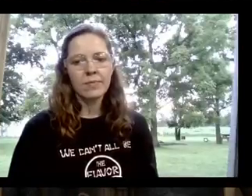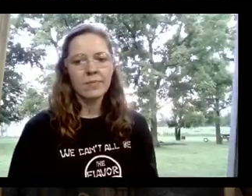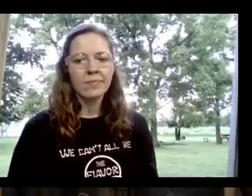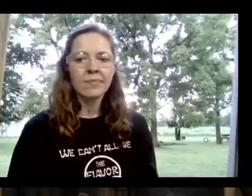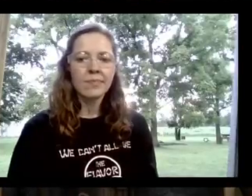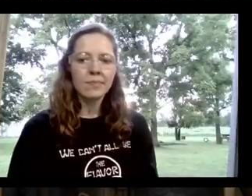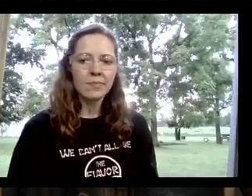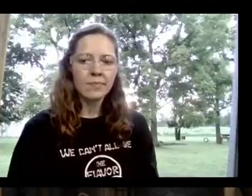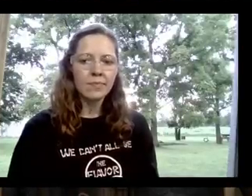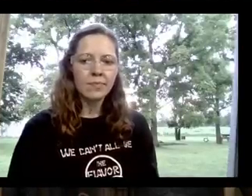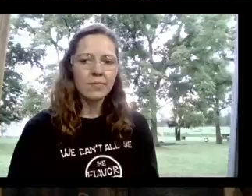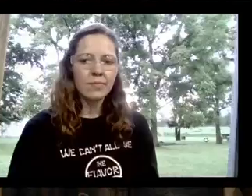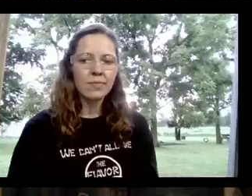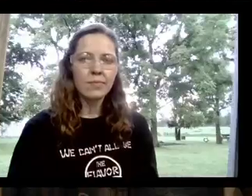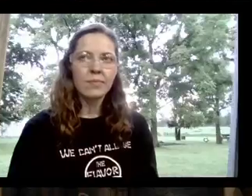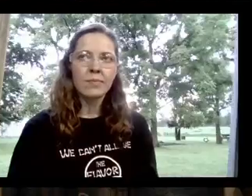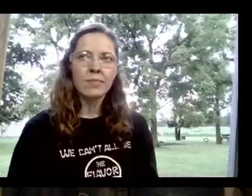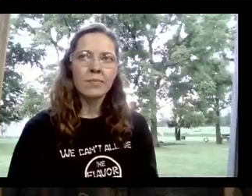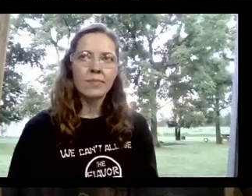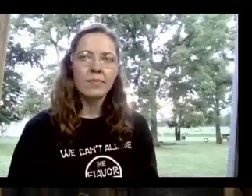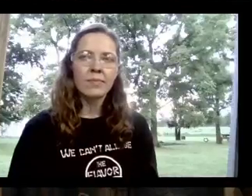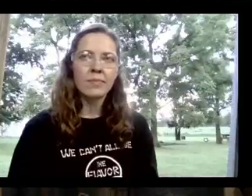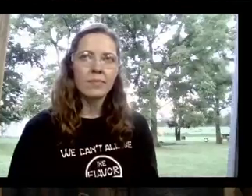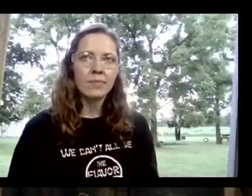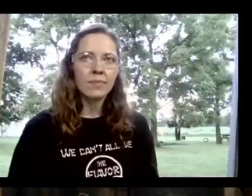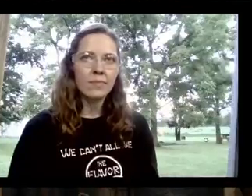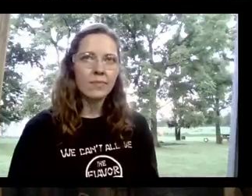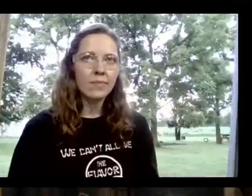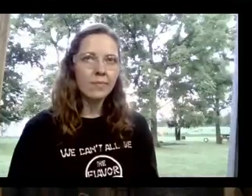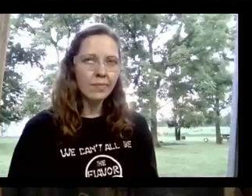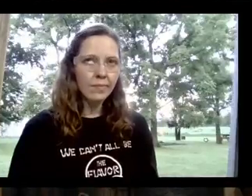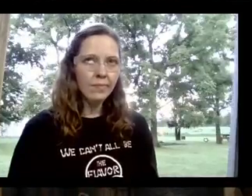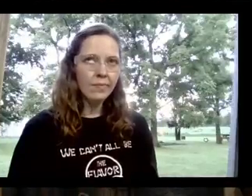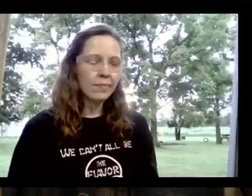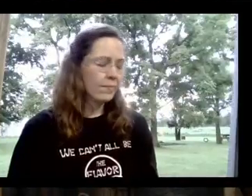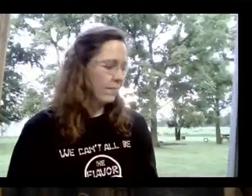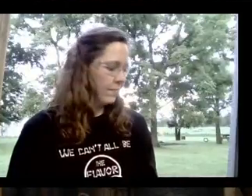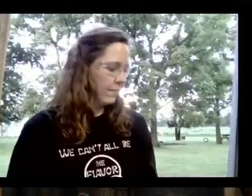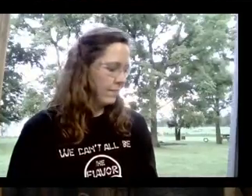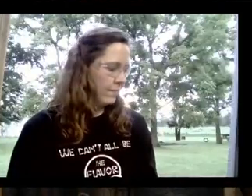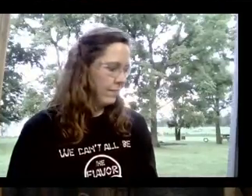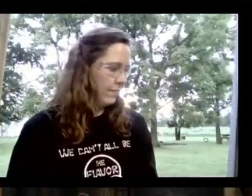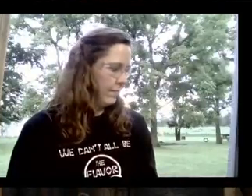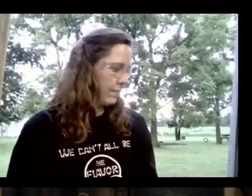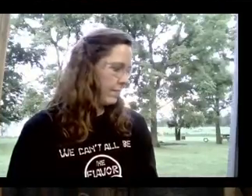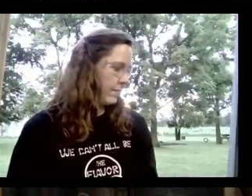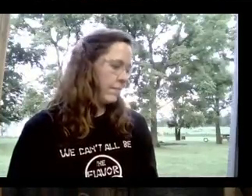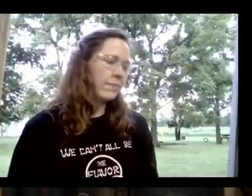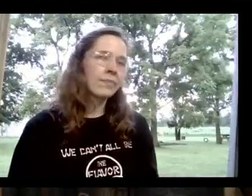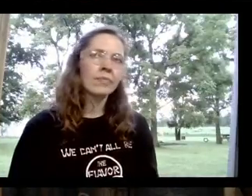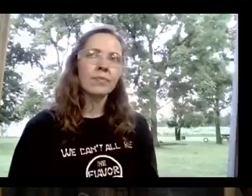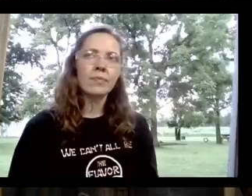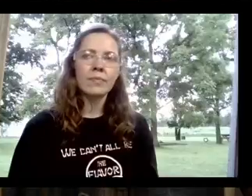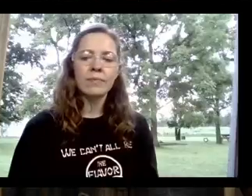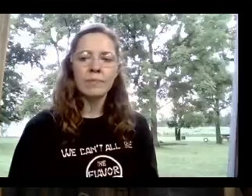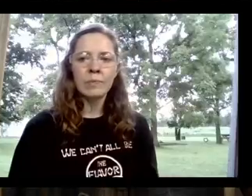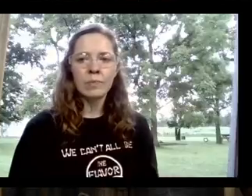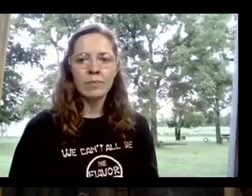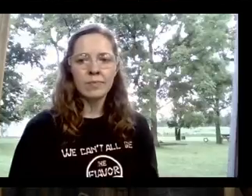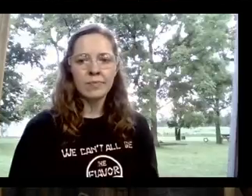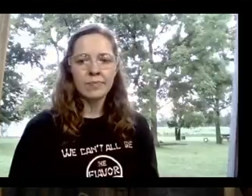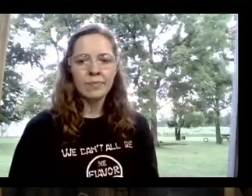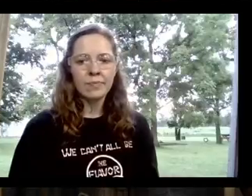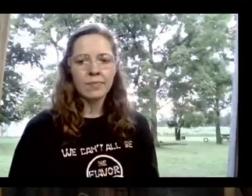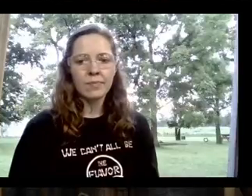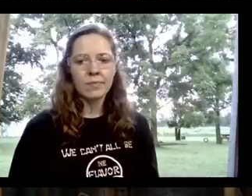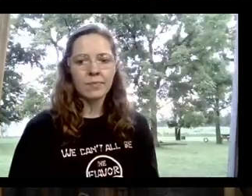When it comes to hot work, you have to design them a little thicker, because with the carbon steels, they do have a tendency to draw that